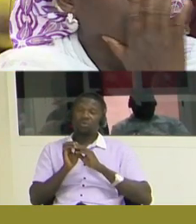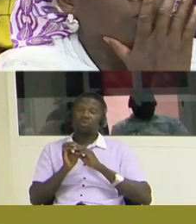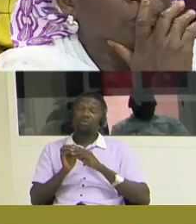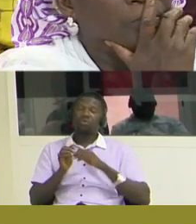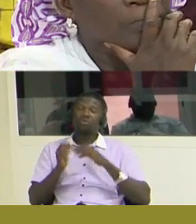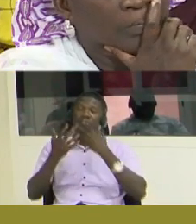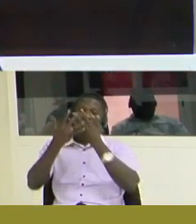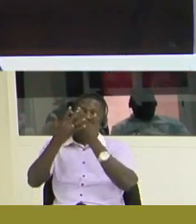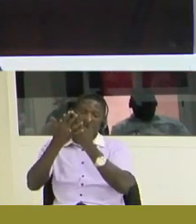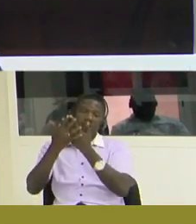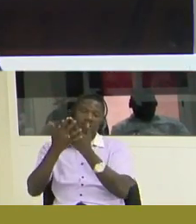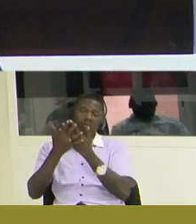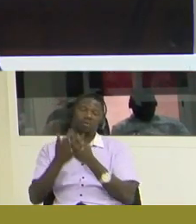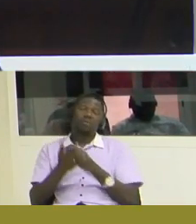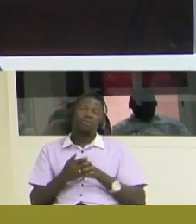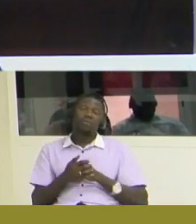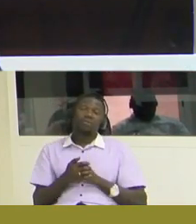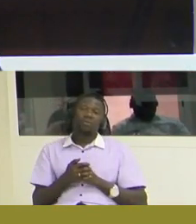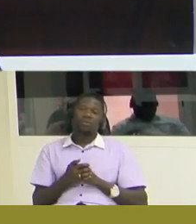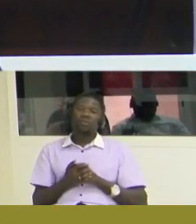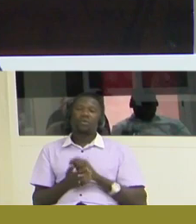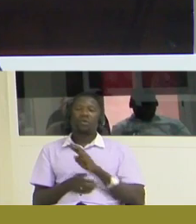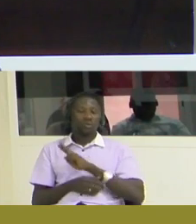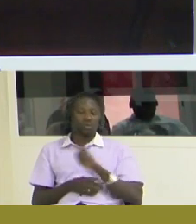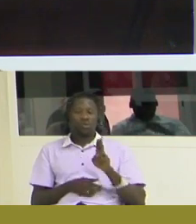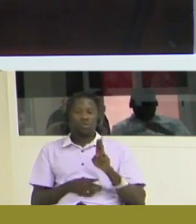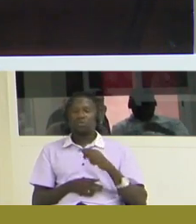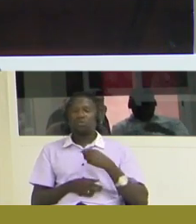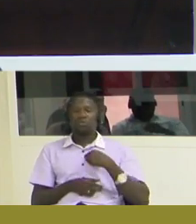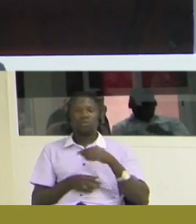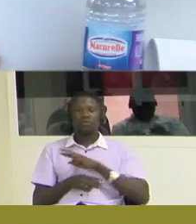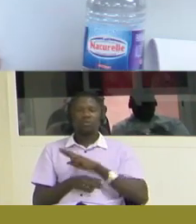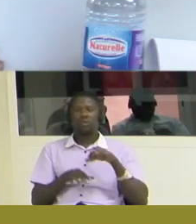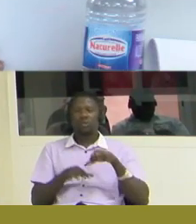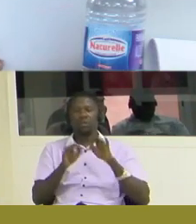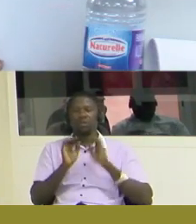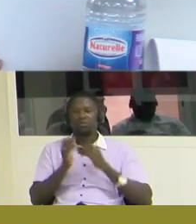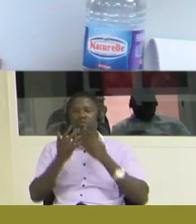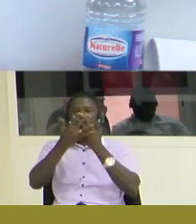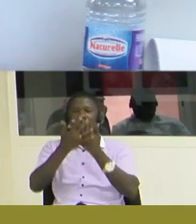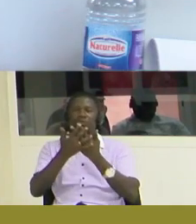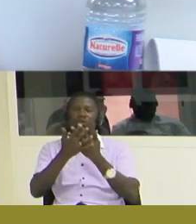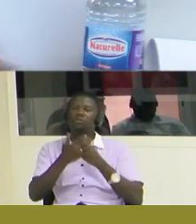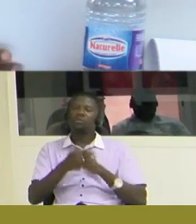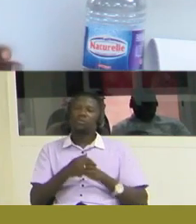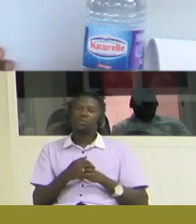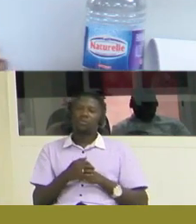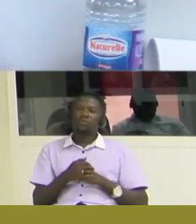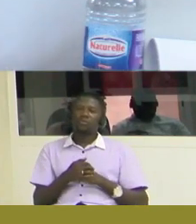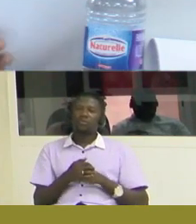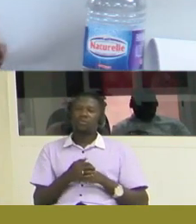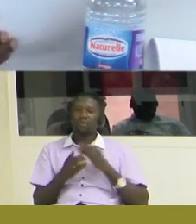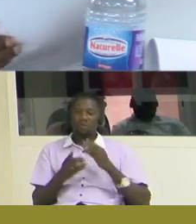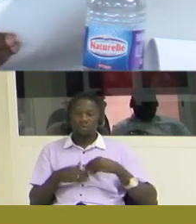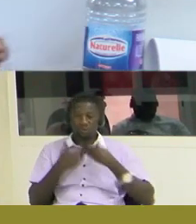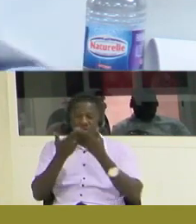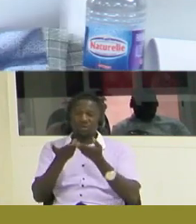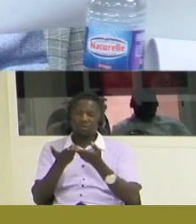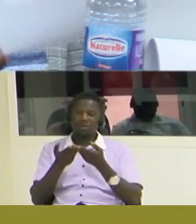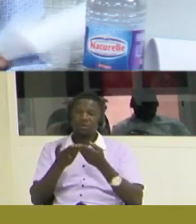sir I did not take him to mile to let me confront you with the evidence of some of the witnesses and